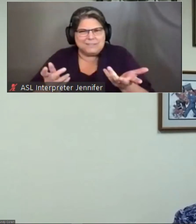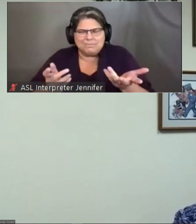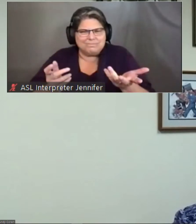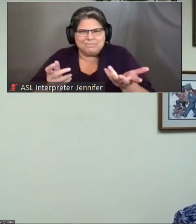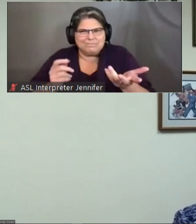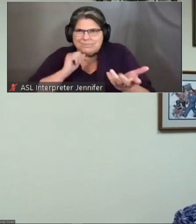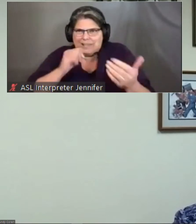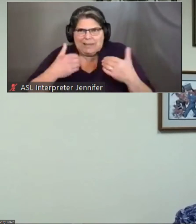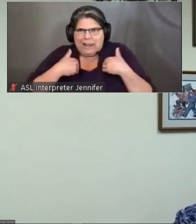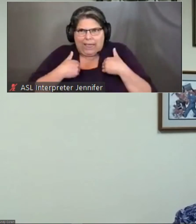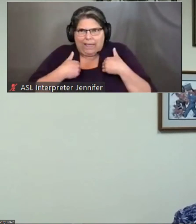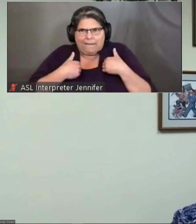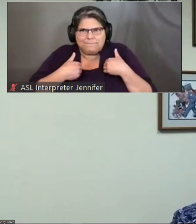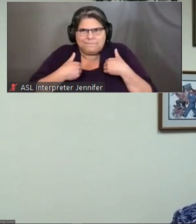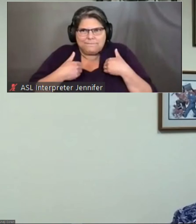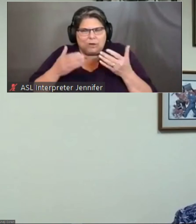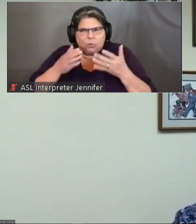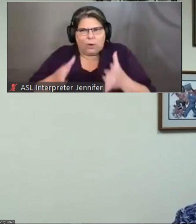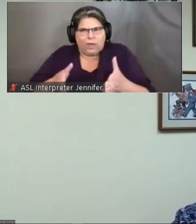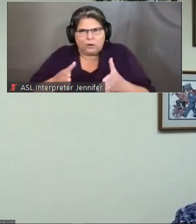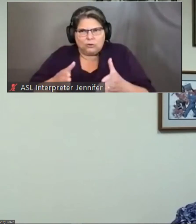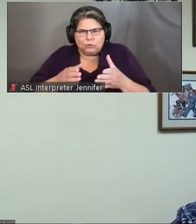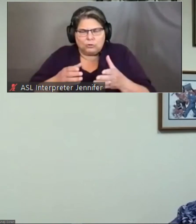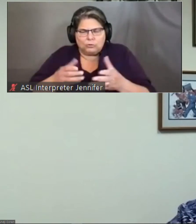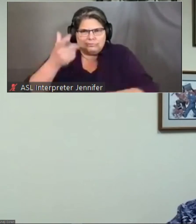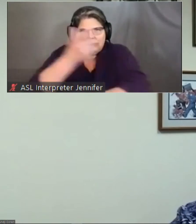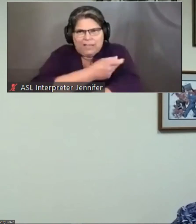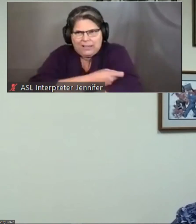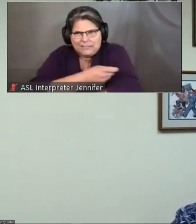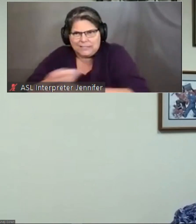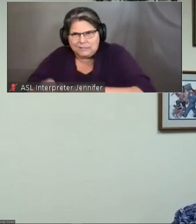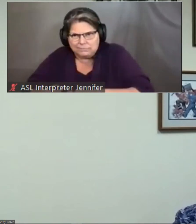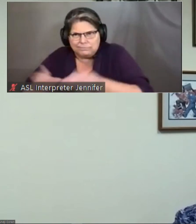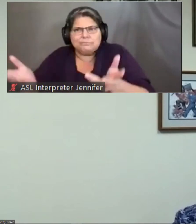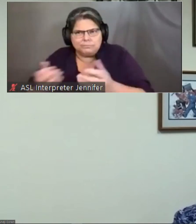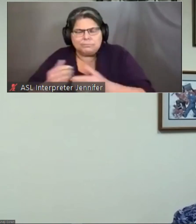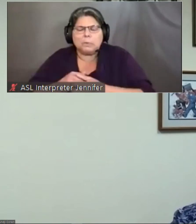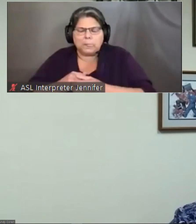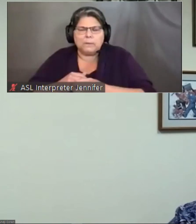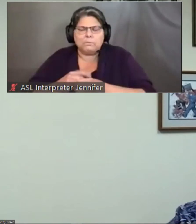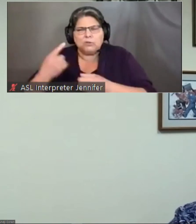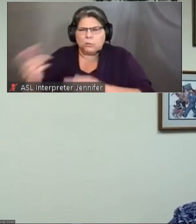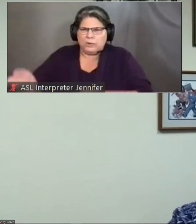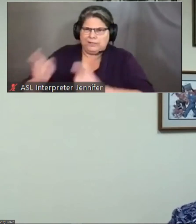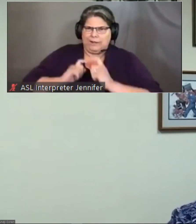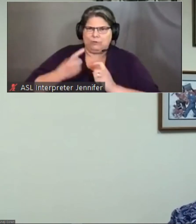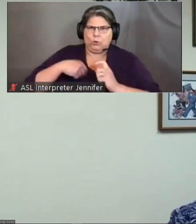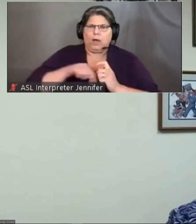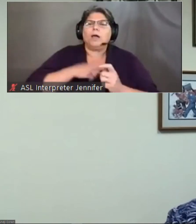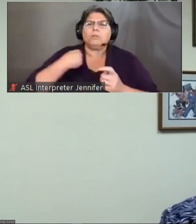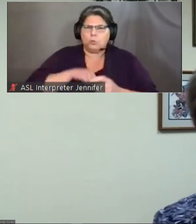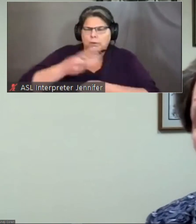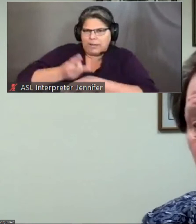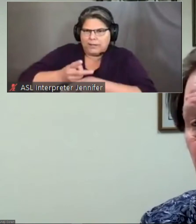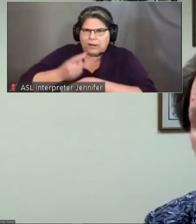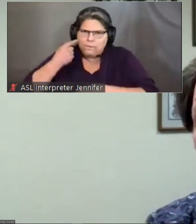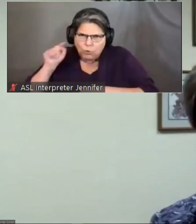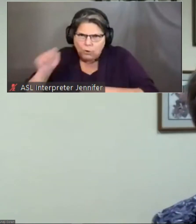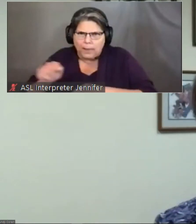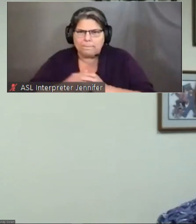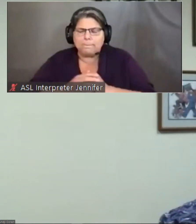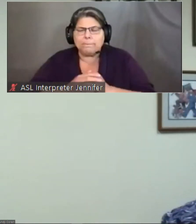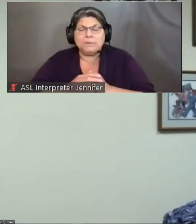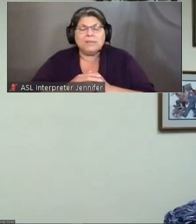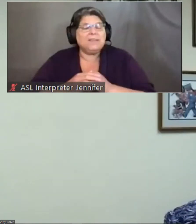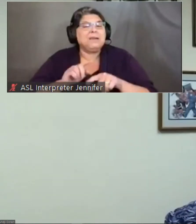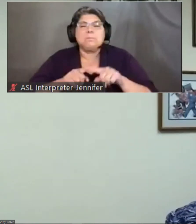get the vaccines out. They would give us some, and we would manage it. What will happen now is